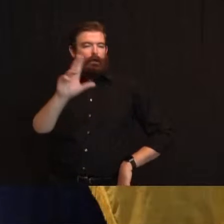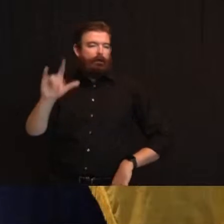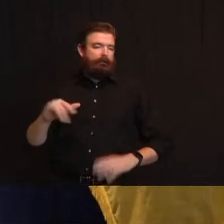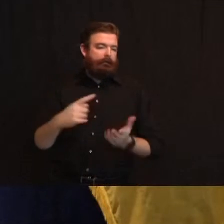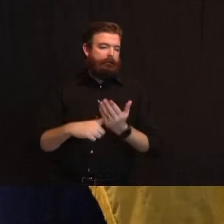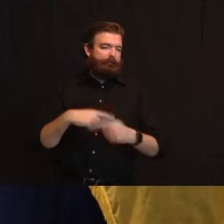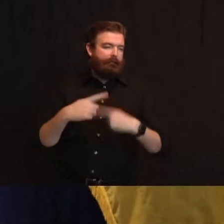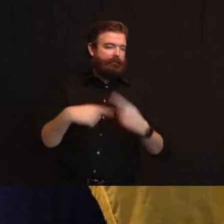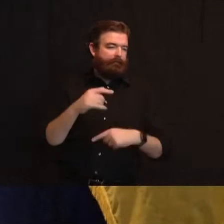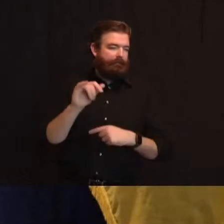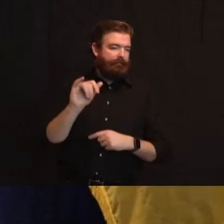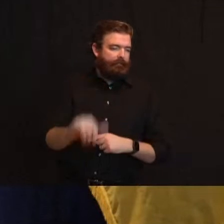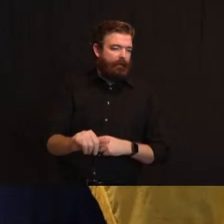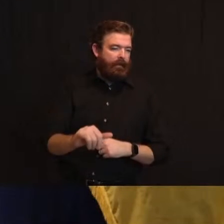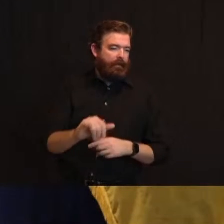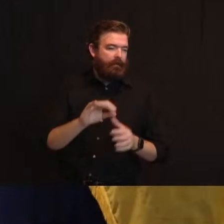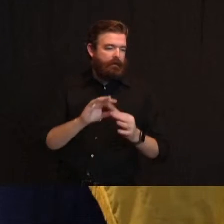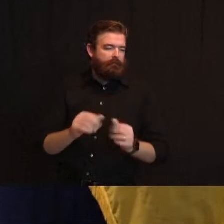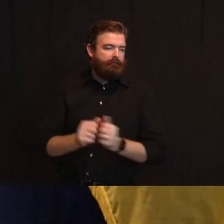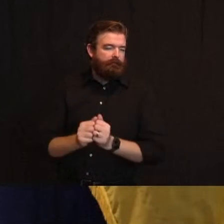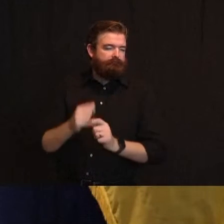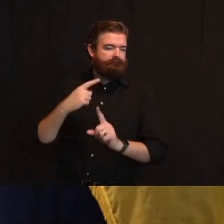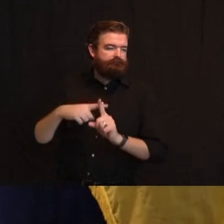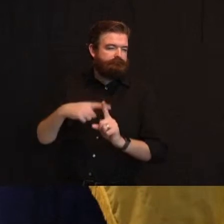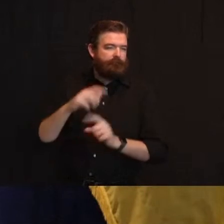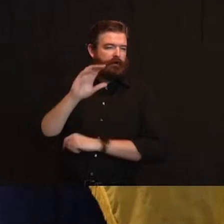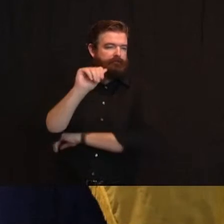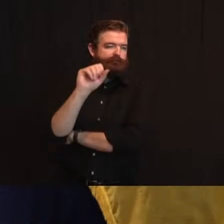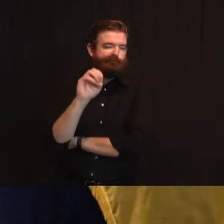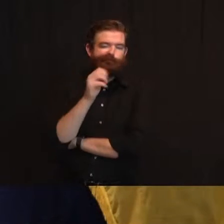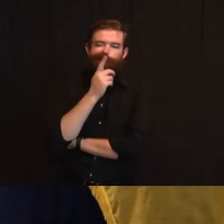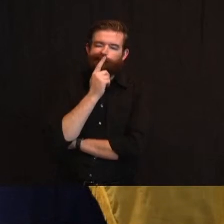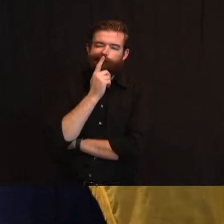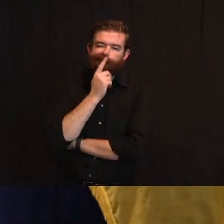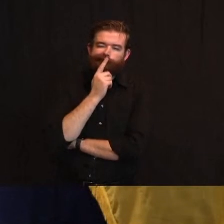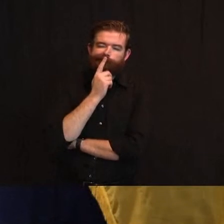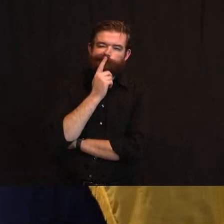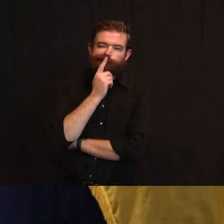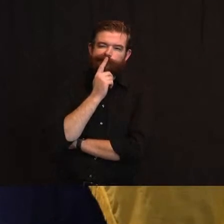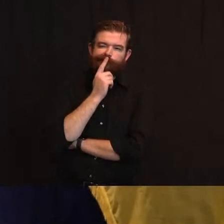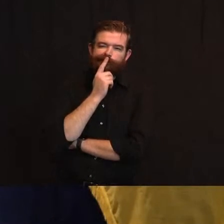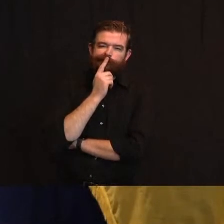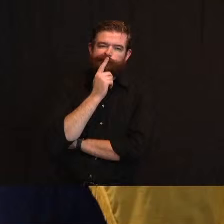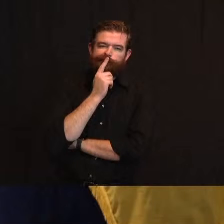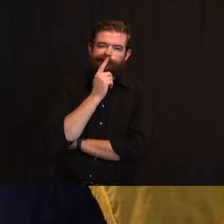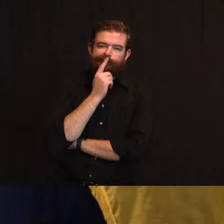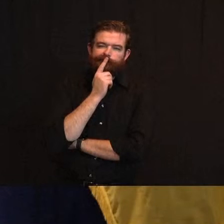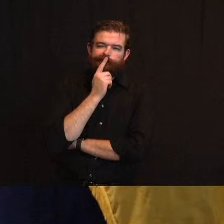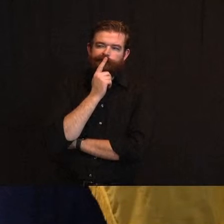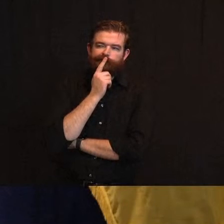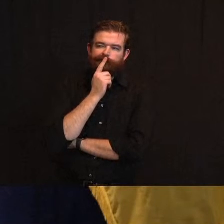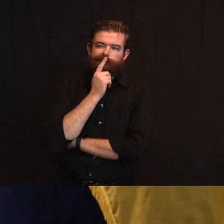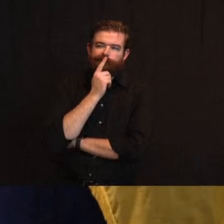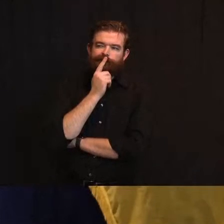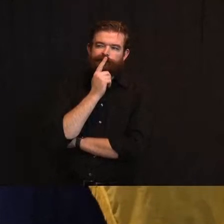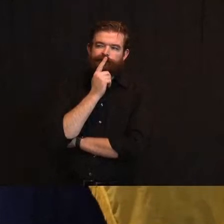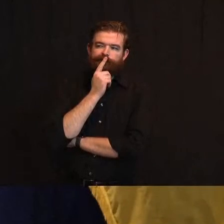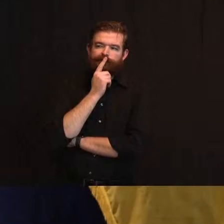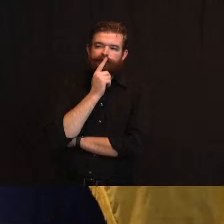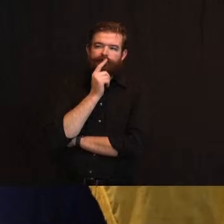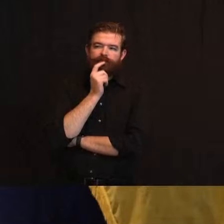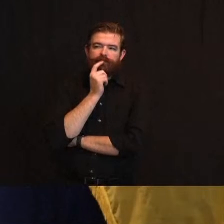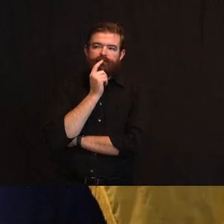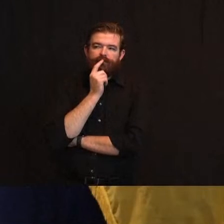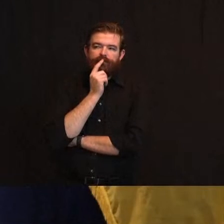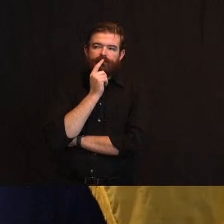minute. You haven't done this in a while because we haven't been asked this in a while. The process that we go, the equity process and overlay to make sure